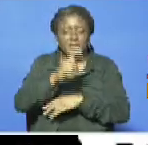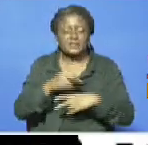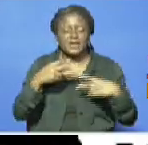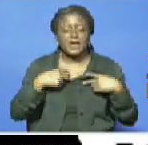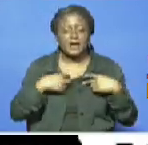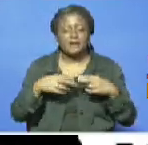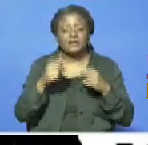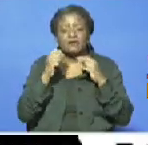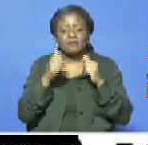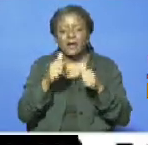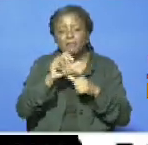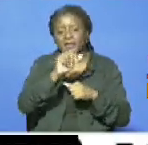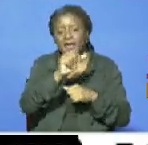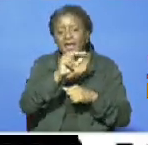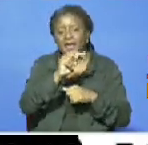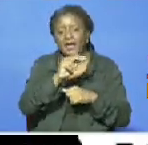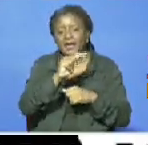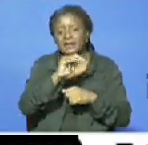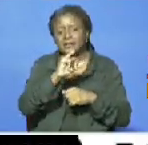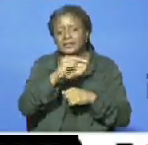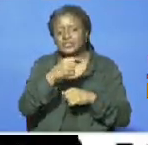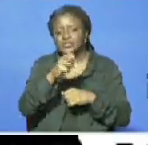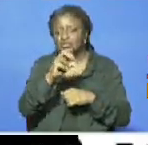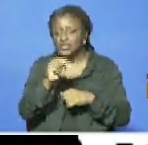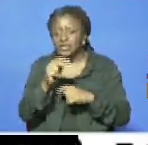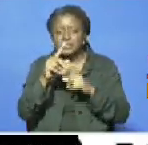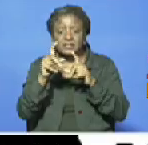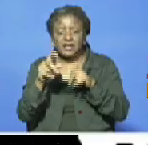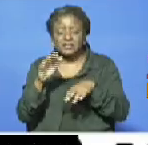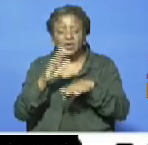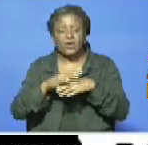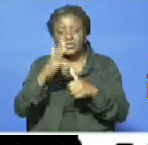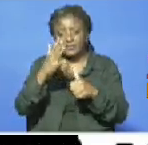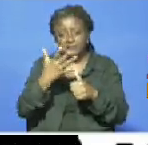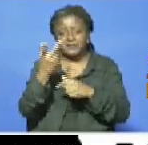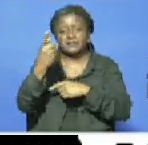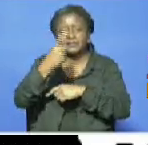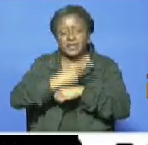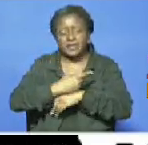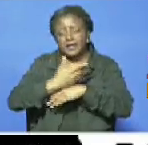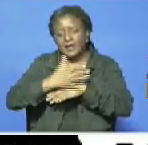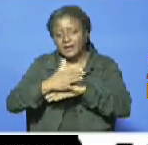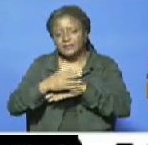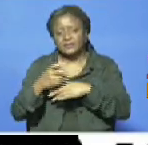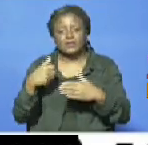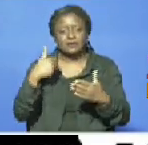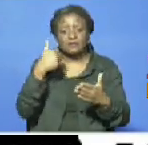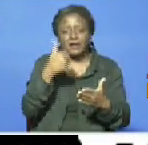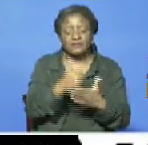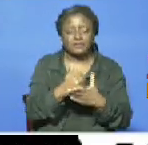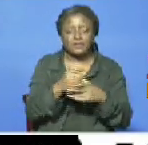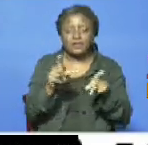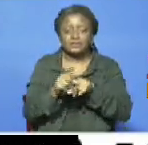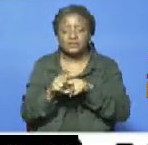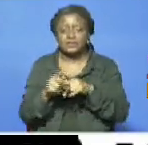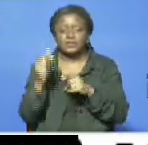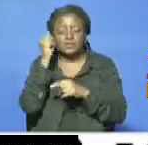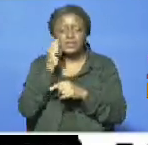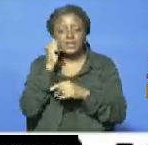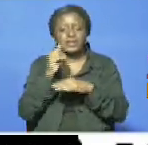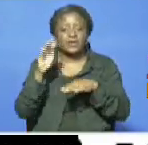rapid antigen test on the 5th day of arrival. In addition, a daily online health survey has